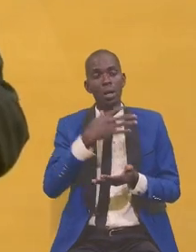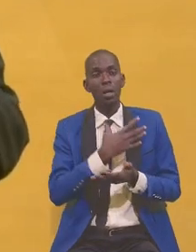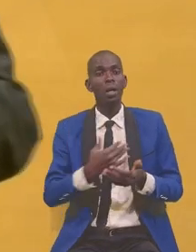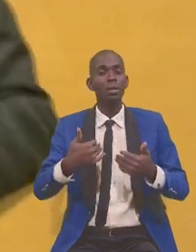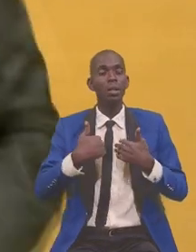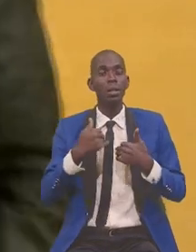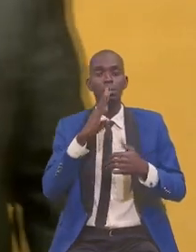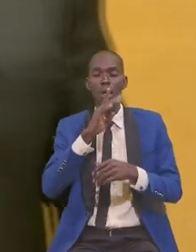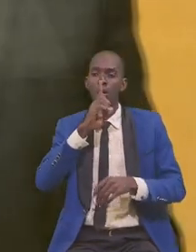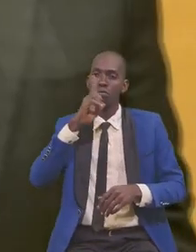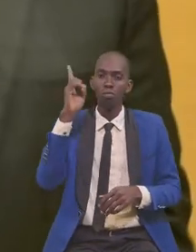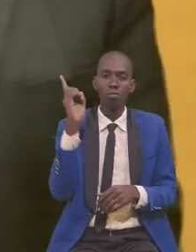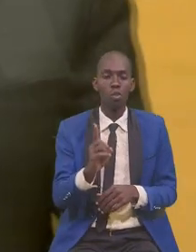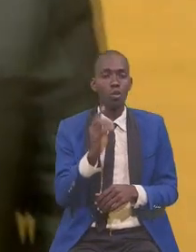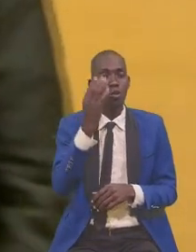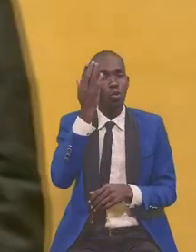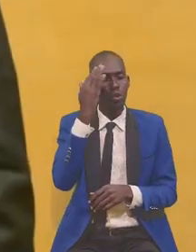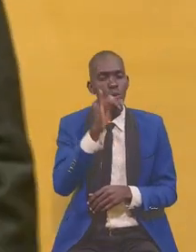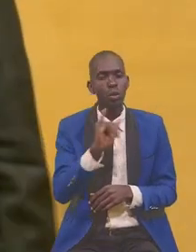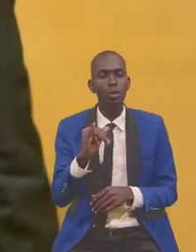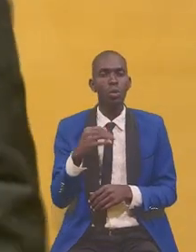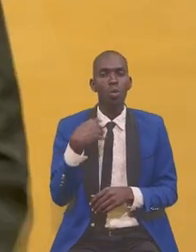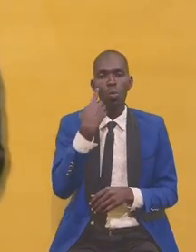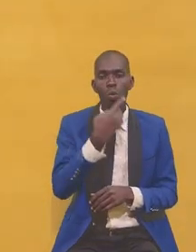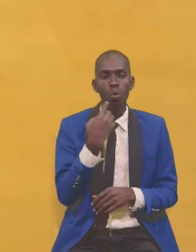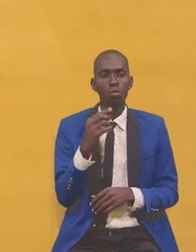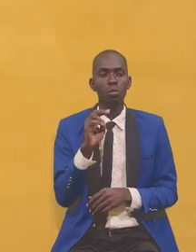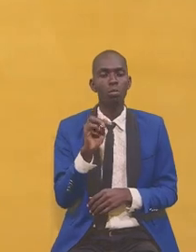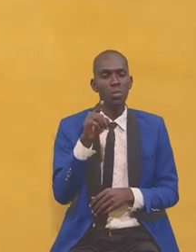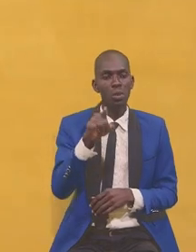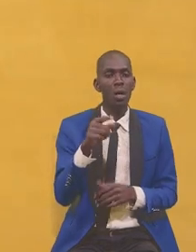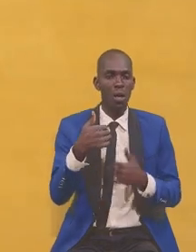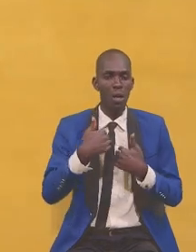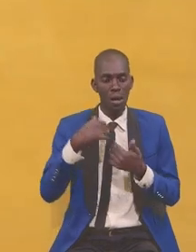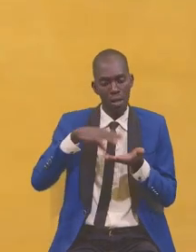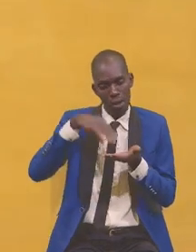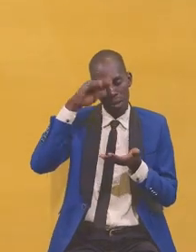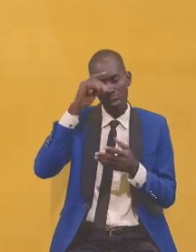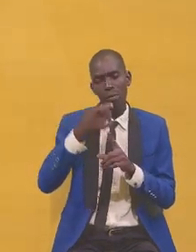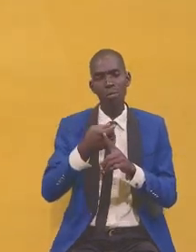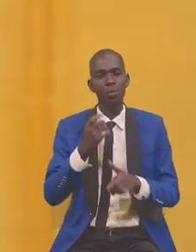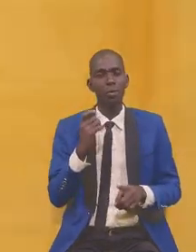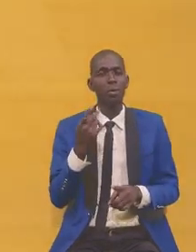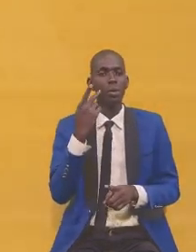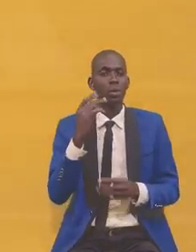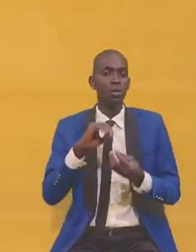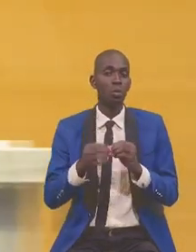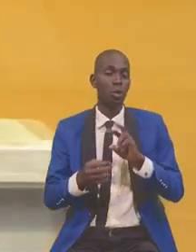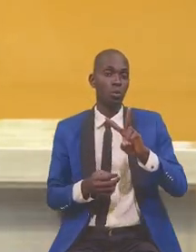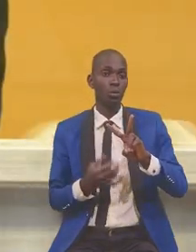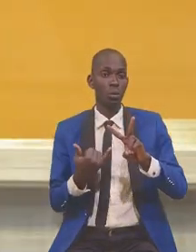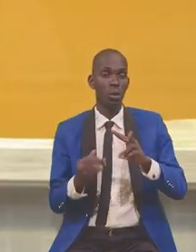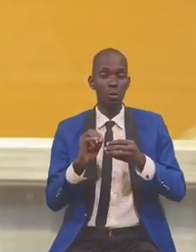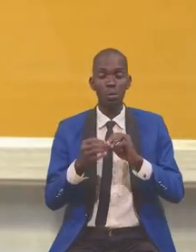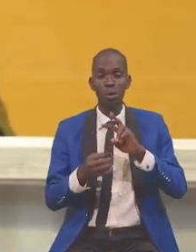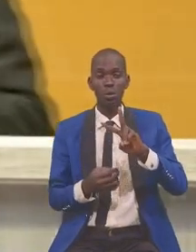assured of, knowing of whom thou has learned them. We come to number two here. Number